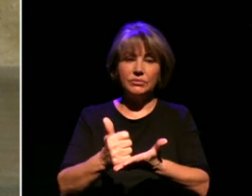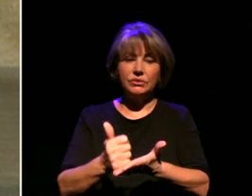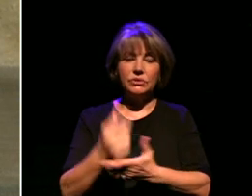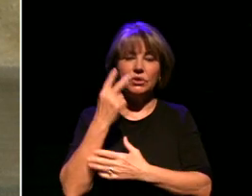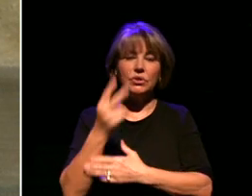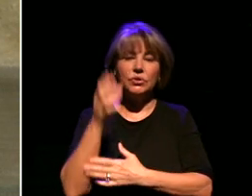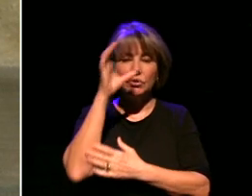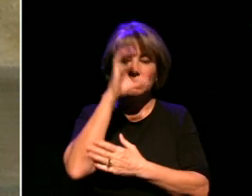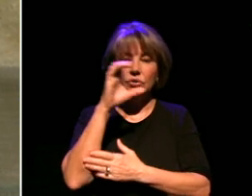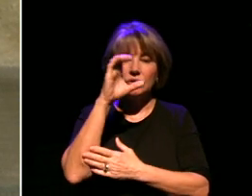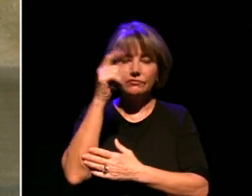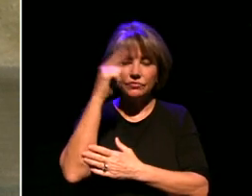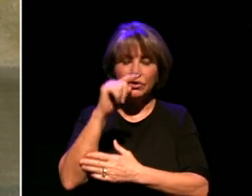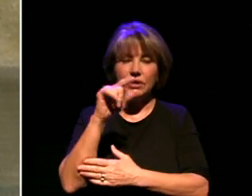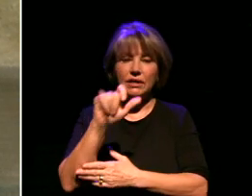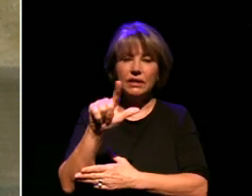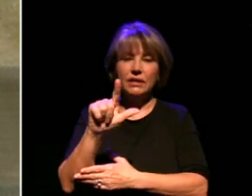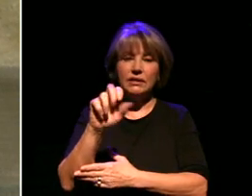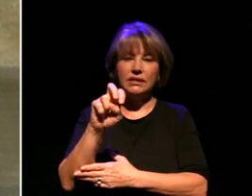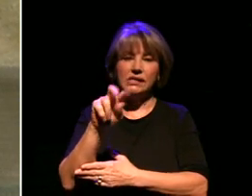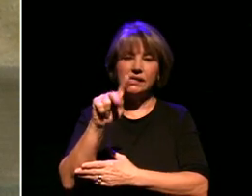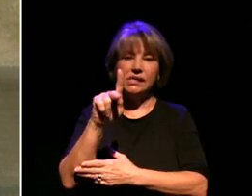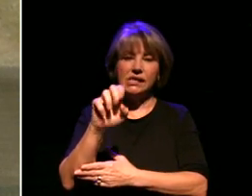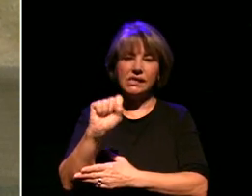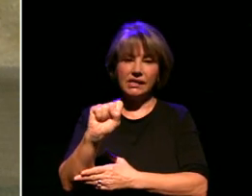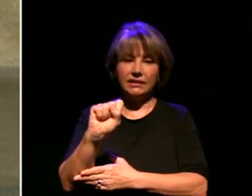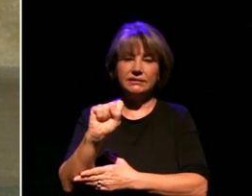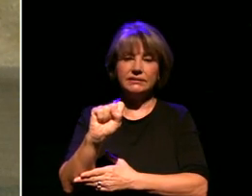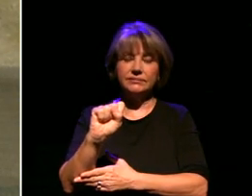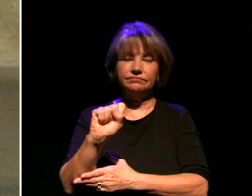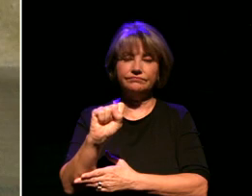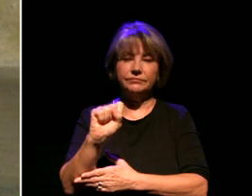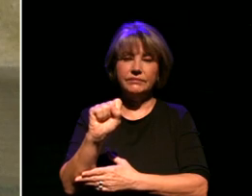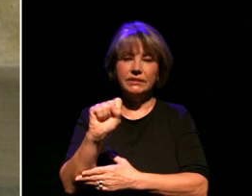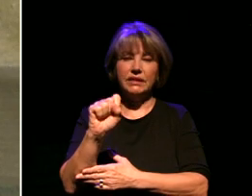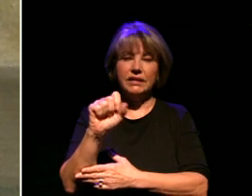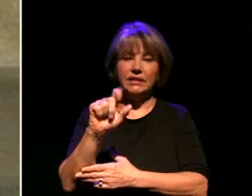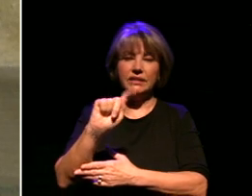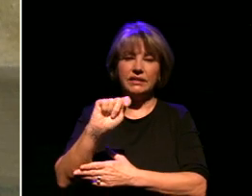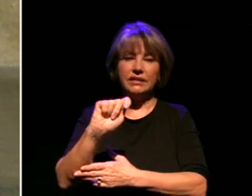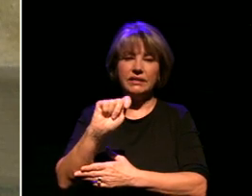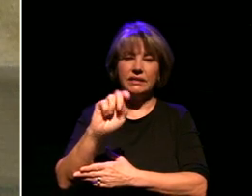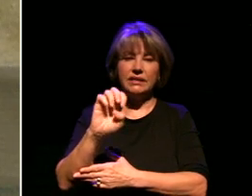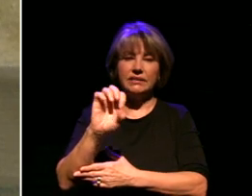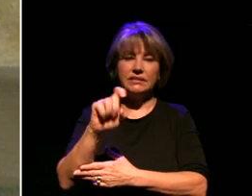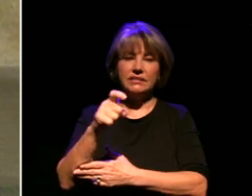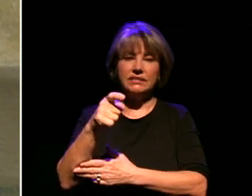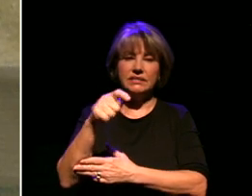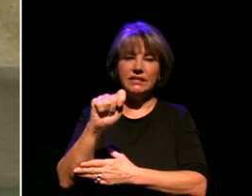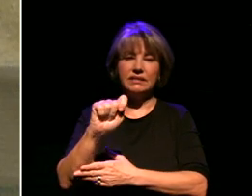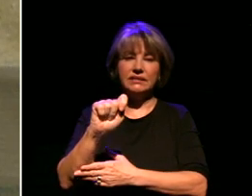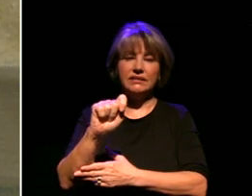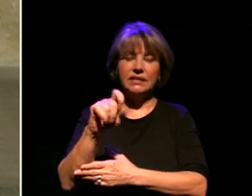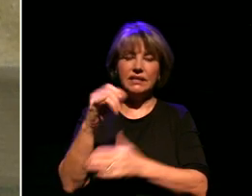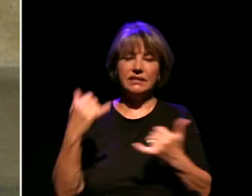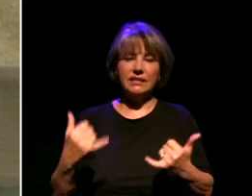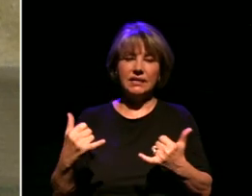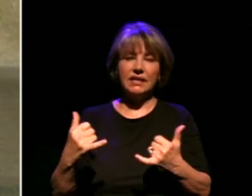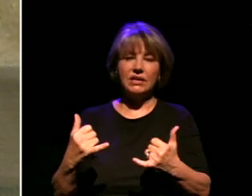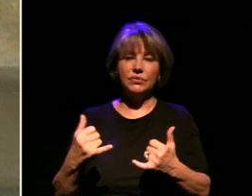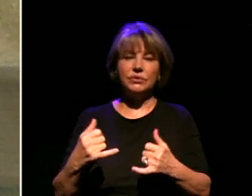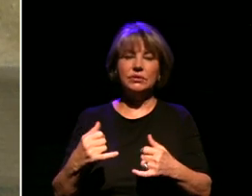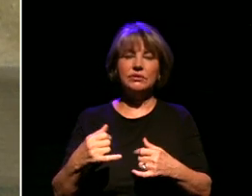areas in the message description or in the links in our chats. And now we're going to toss it to Bill for our call to